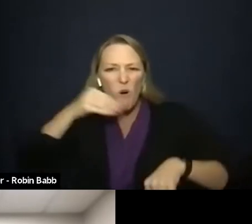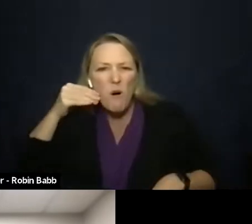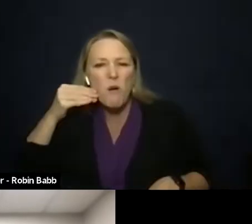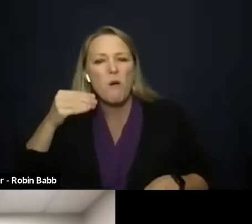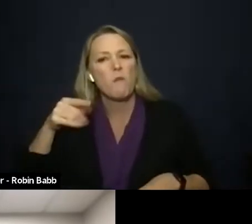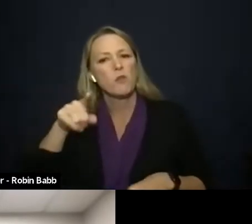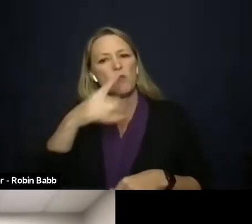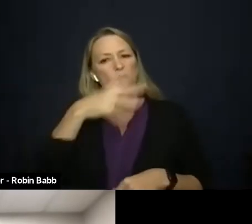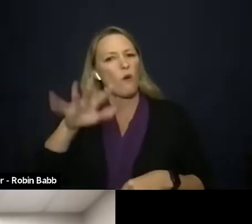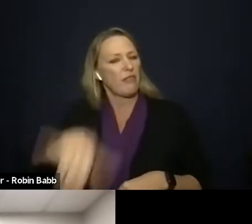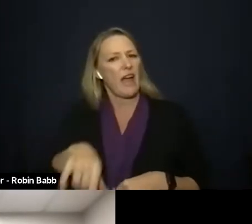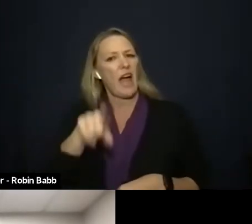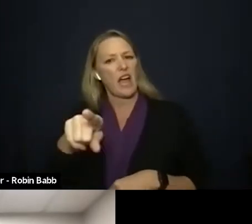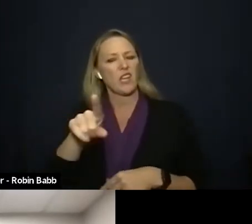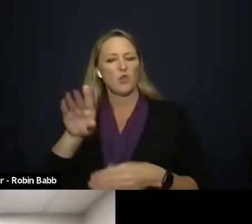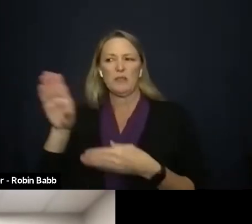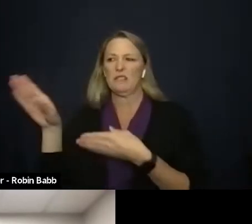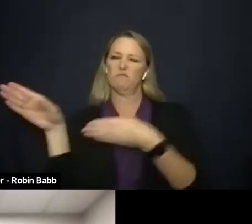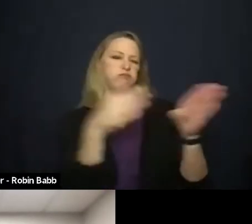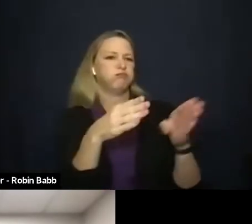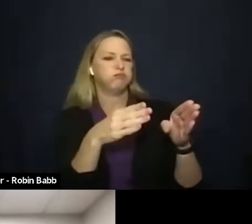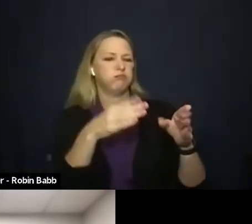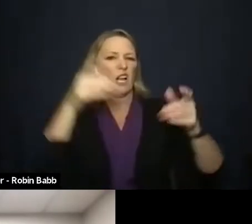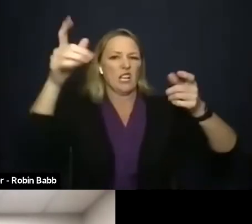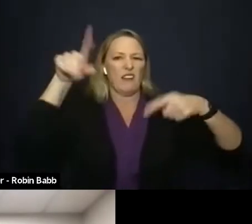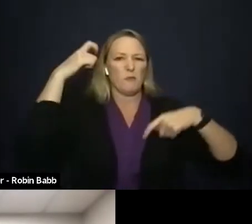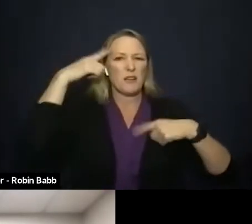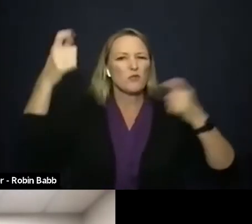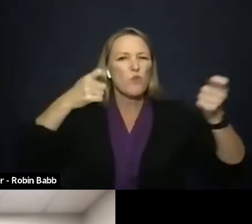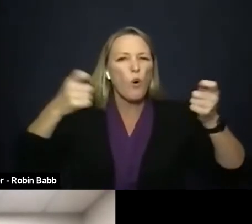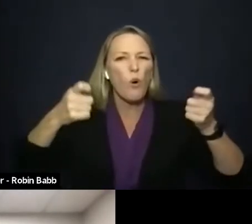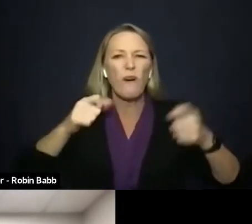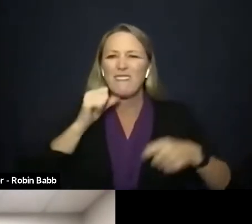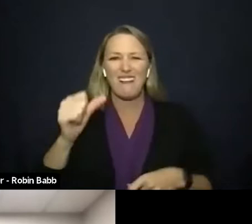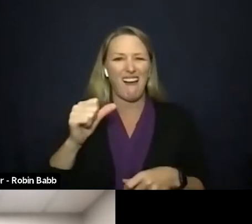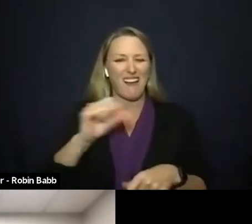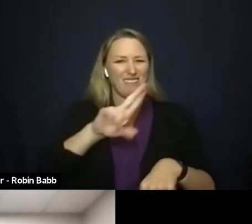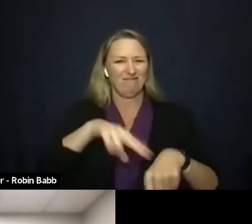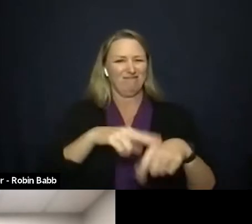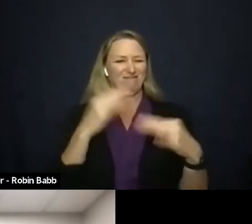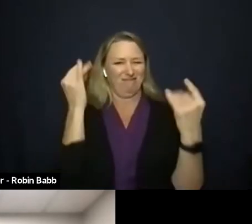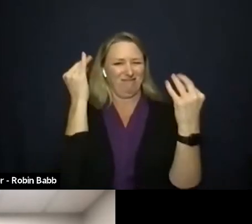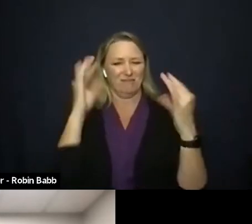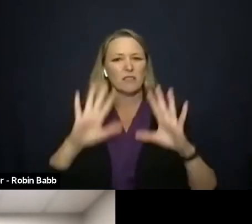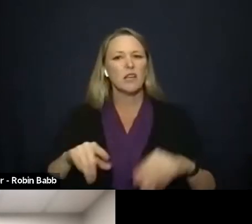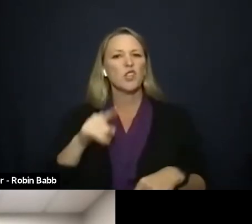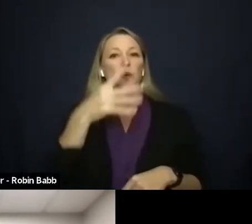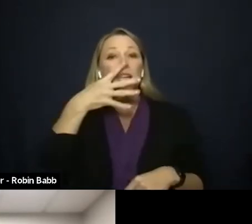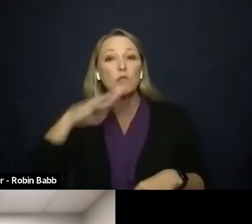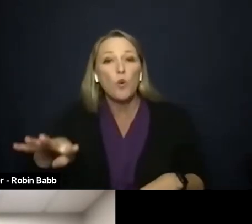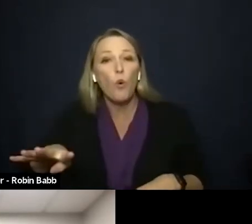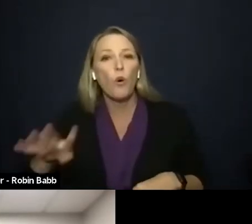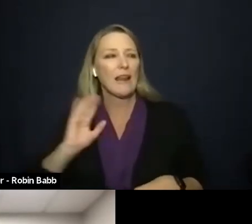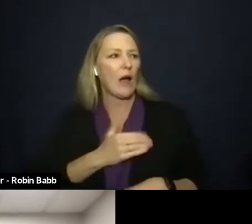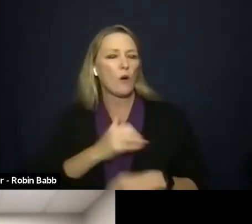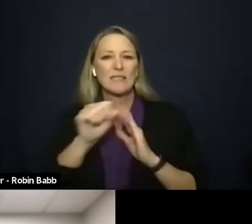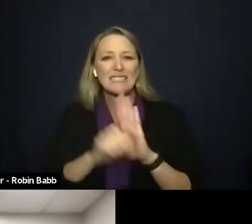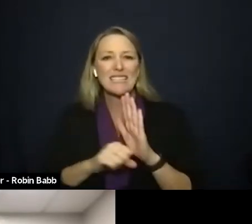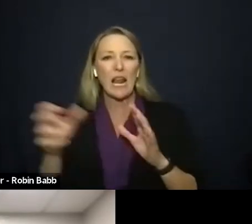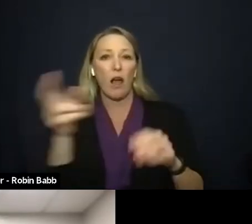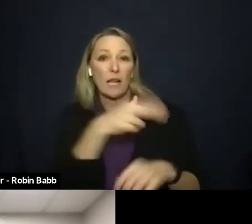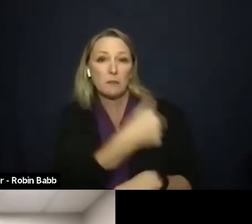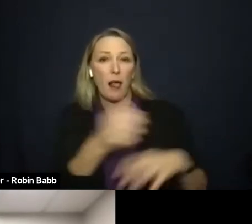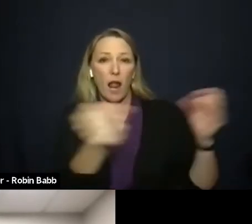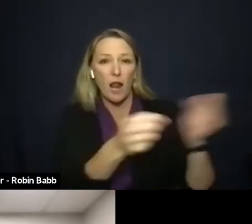aired on the side of tyranny and irrationality acknowledge that true covenant 19 hospitalizations remain low in the state and particularly in santa barbara